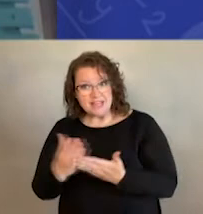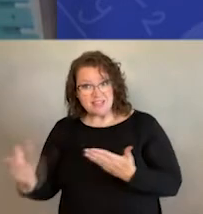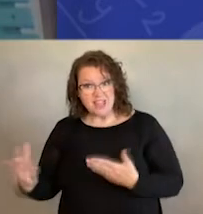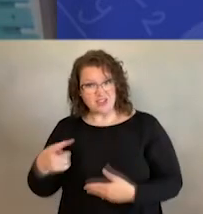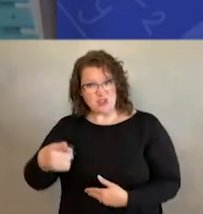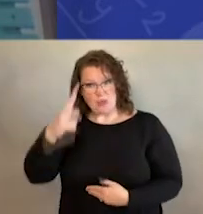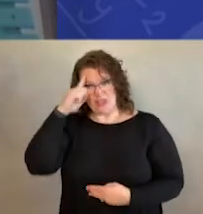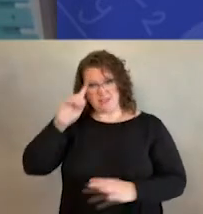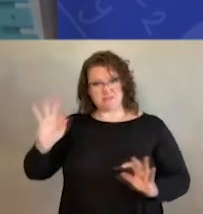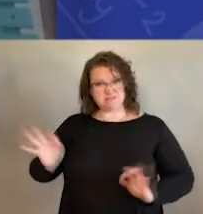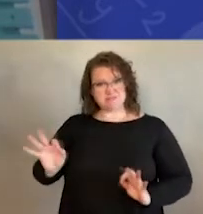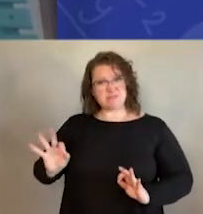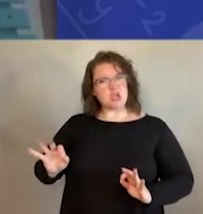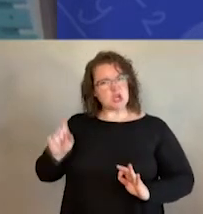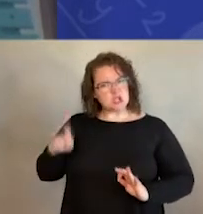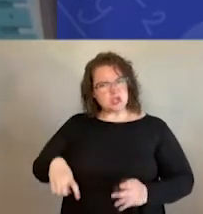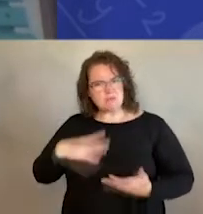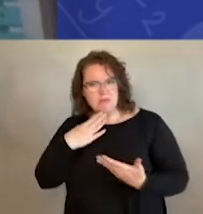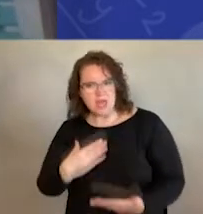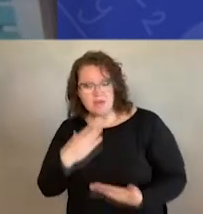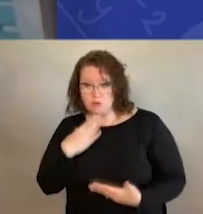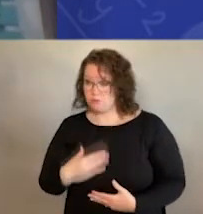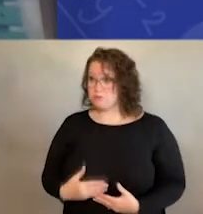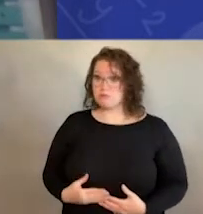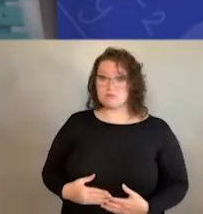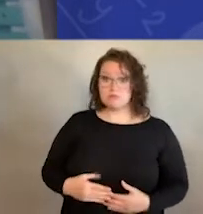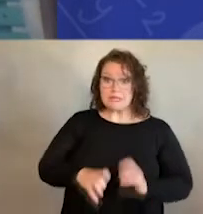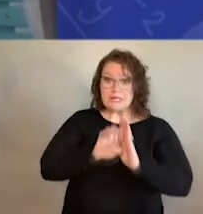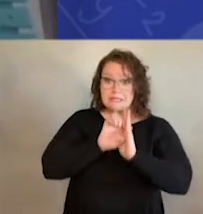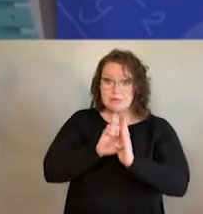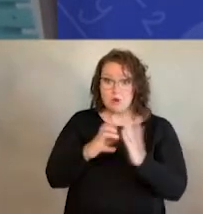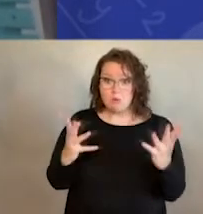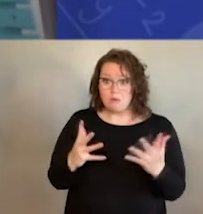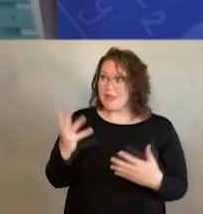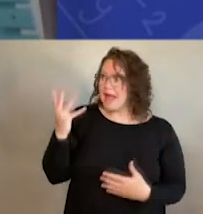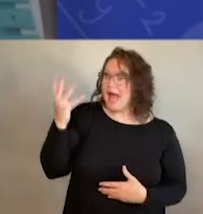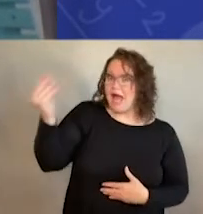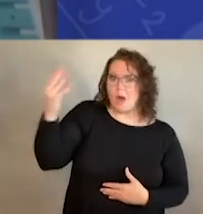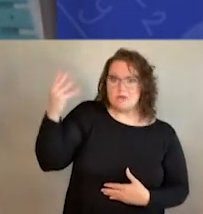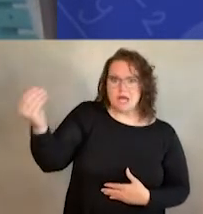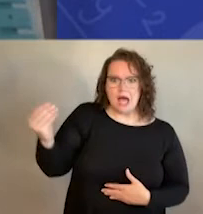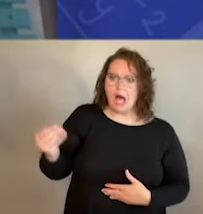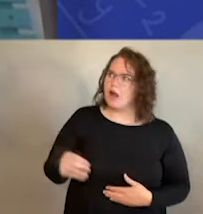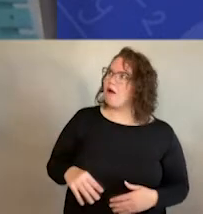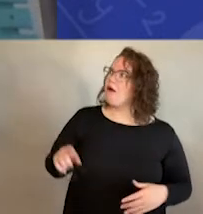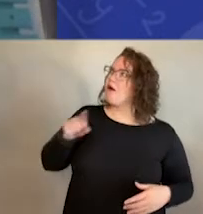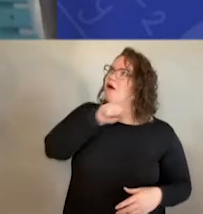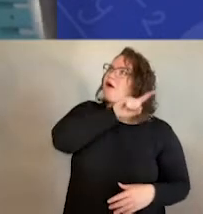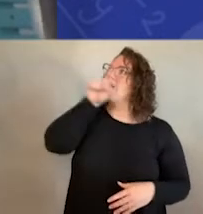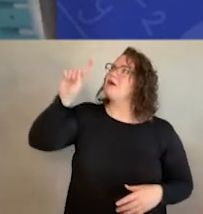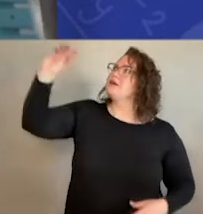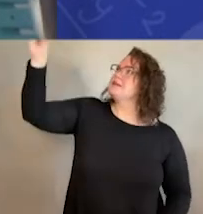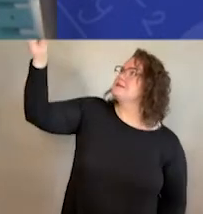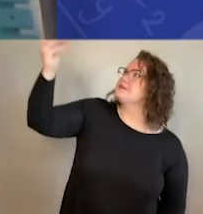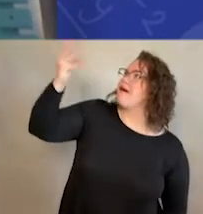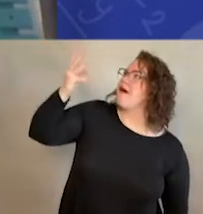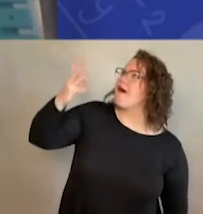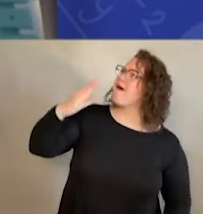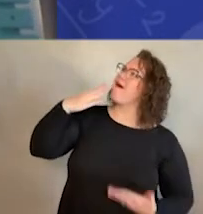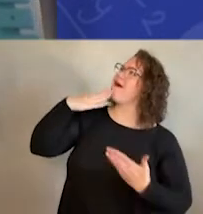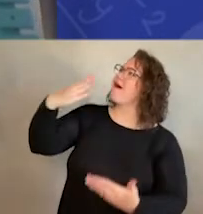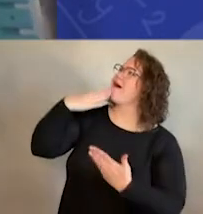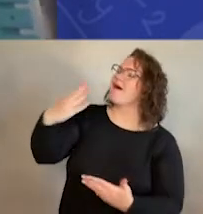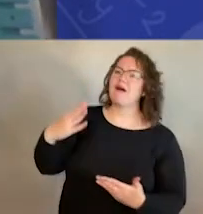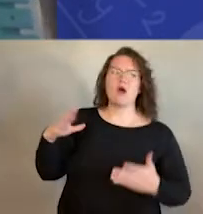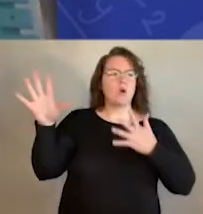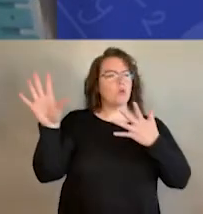sometimes take for granted. When I come outside, it reminds me that I'm thankful for the beautiful weather, I'm thankful for the breeze